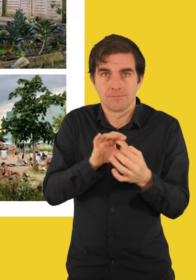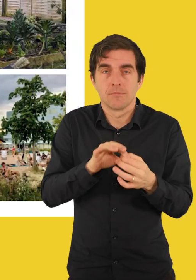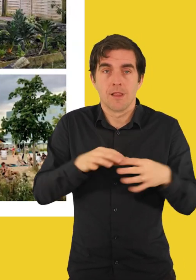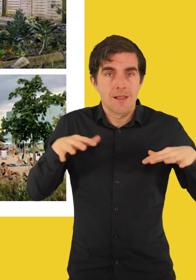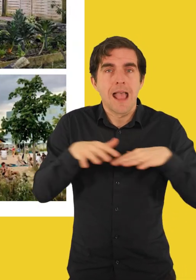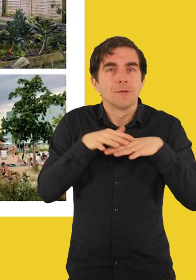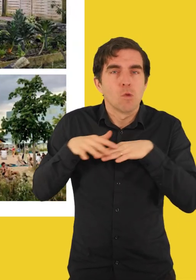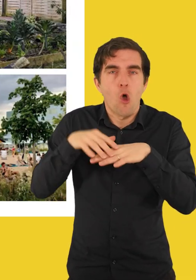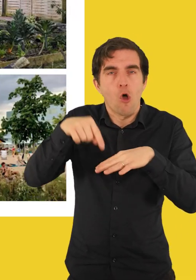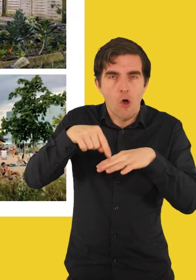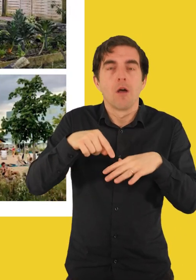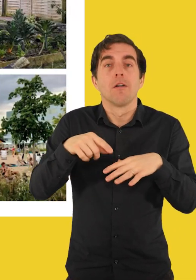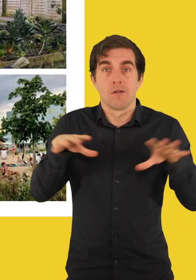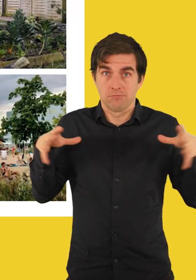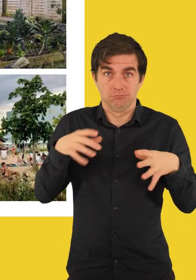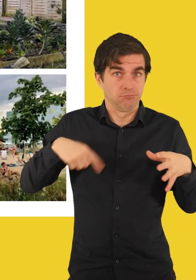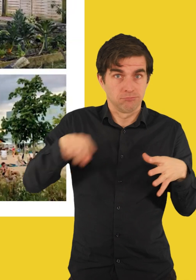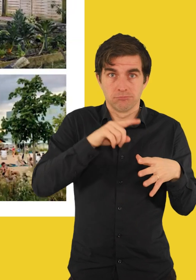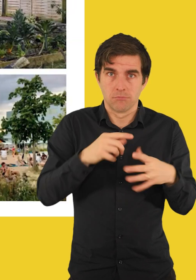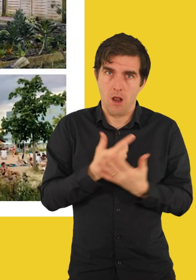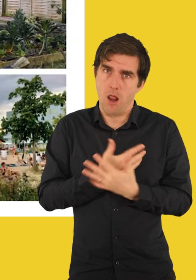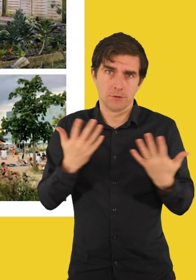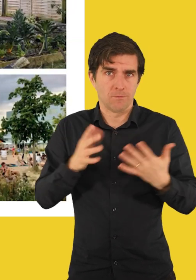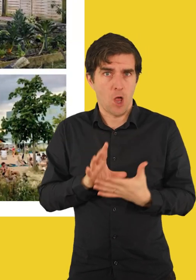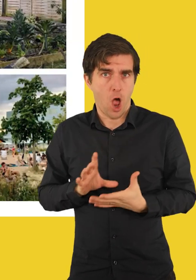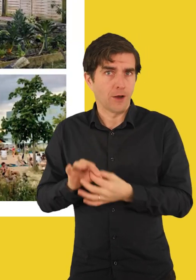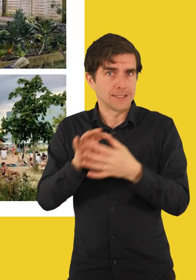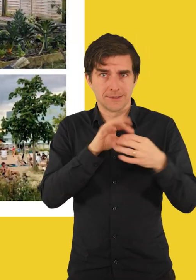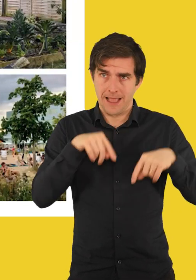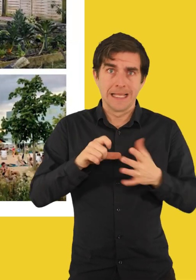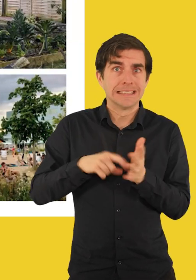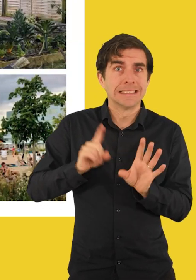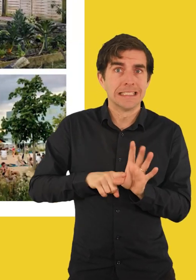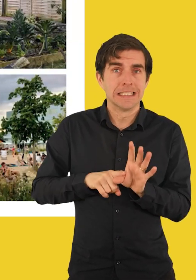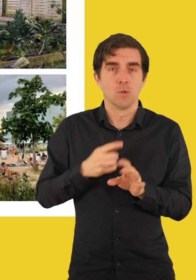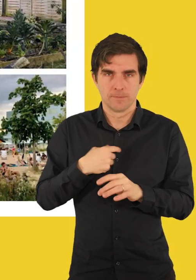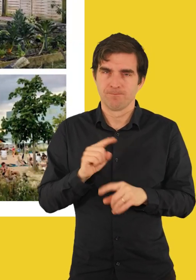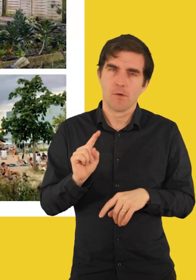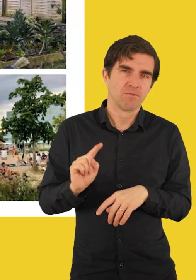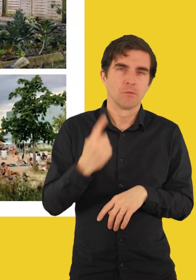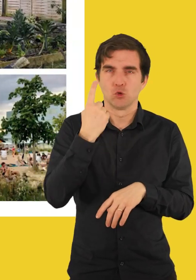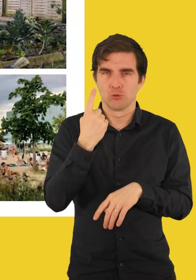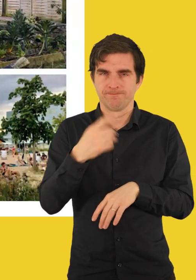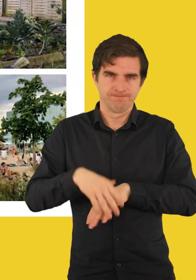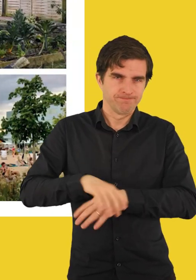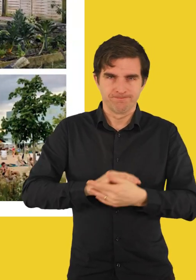supports and a network organization which has a lot of contacts in the city. And what